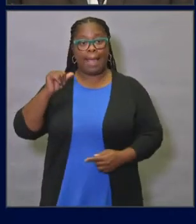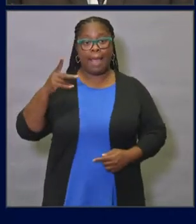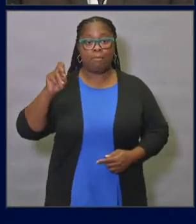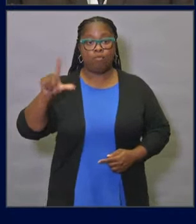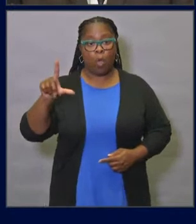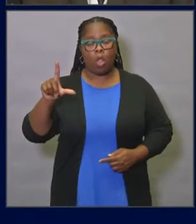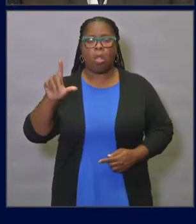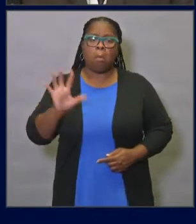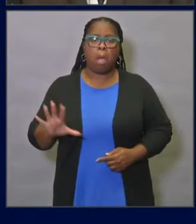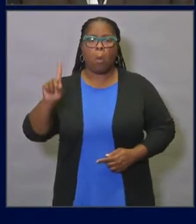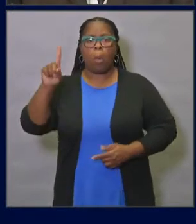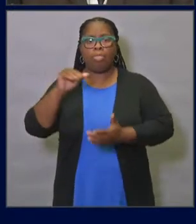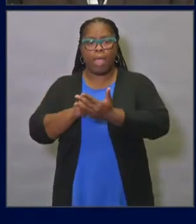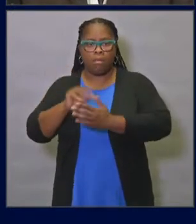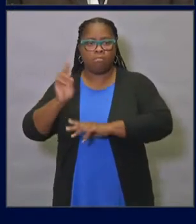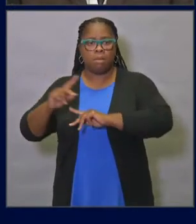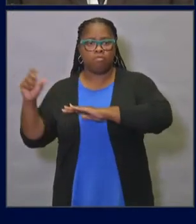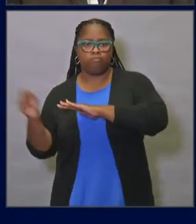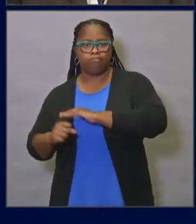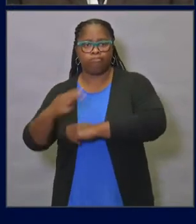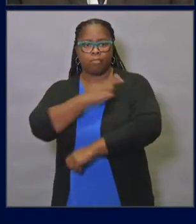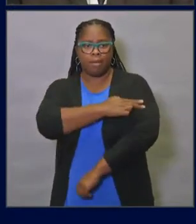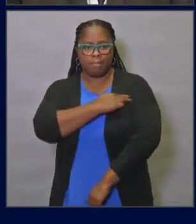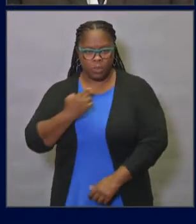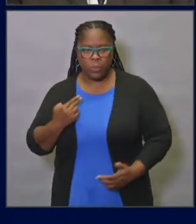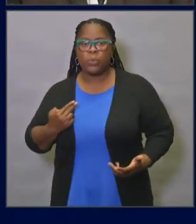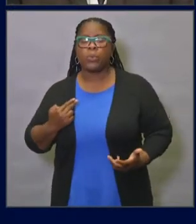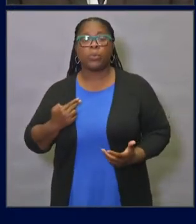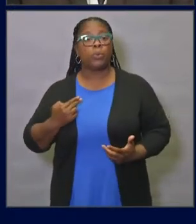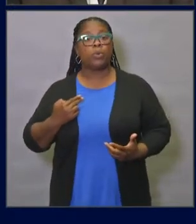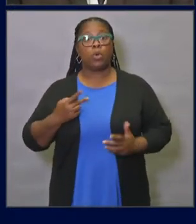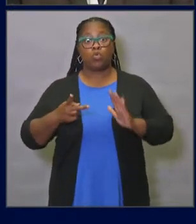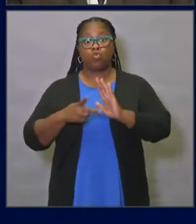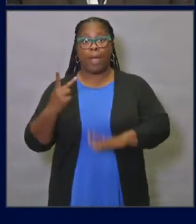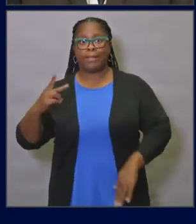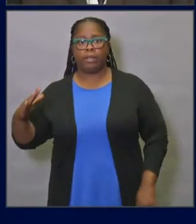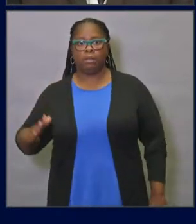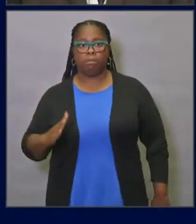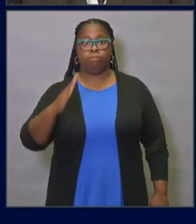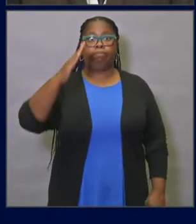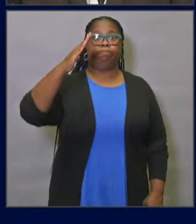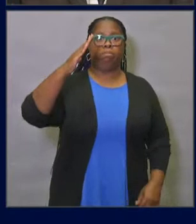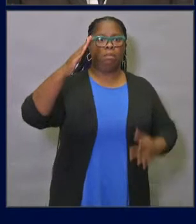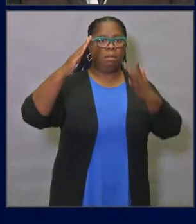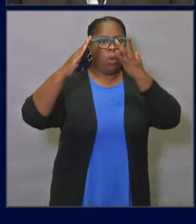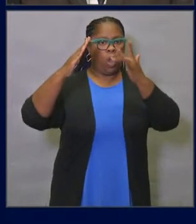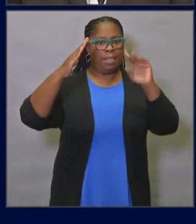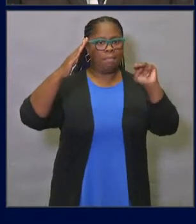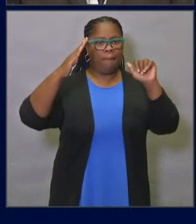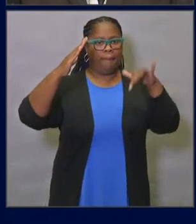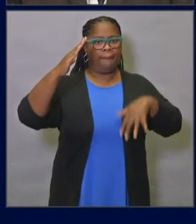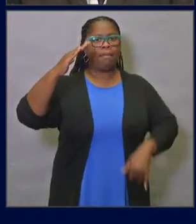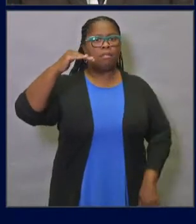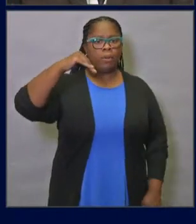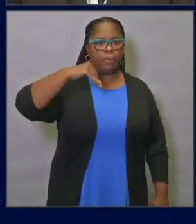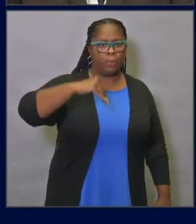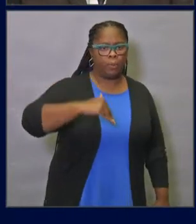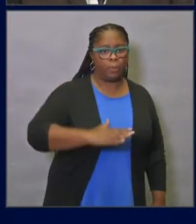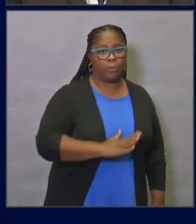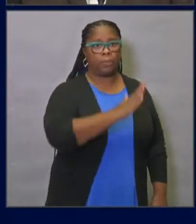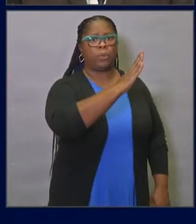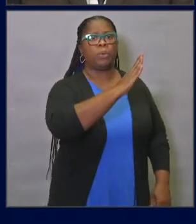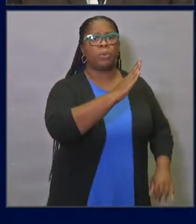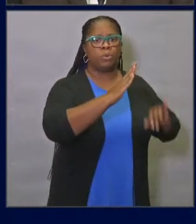about 1,000 cases. Surges in hospitalizations happened twice, once in early May and then again in mid-July,